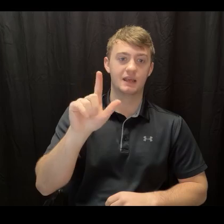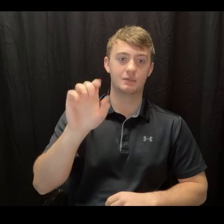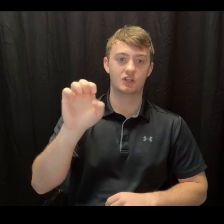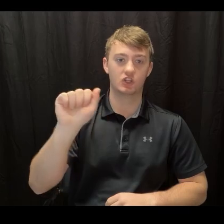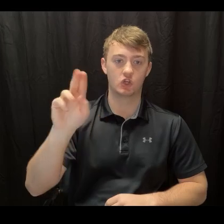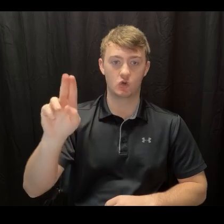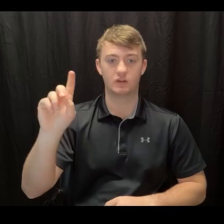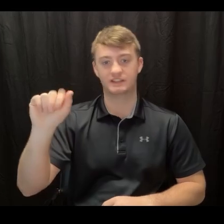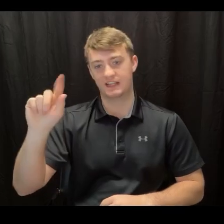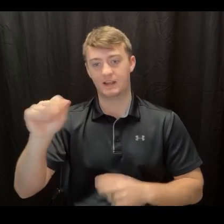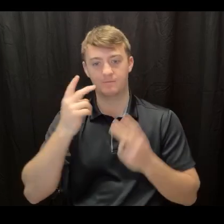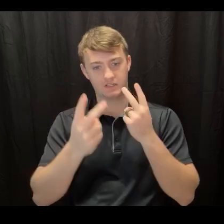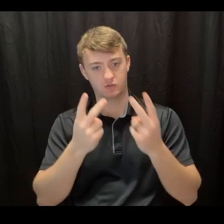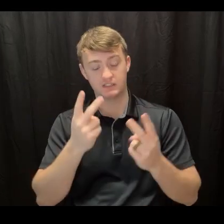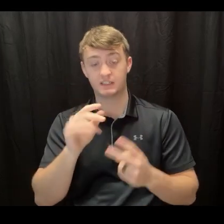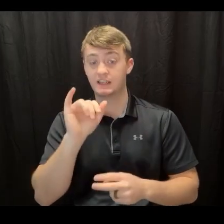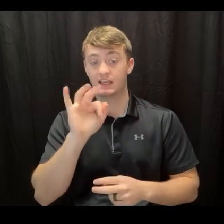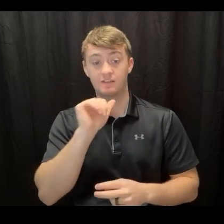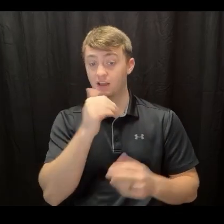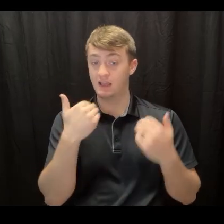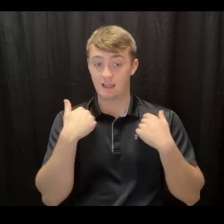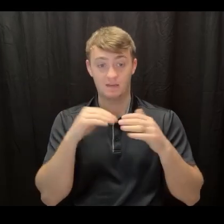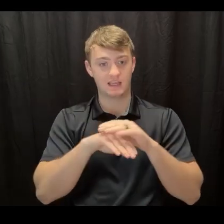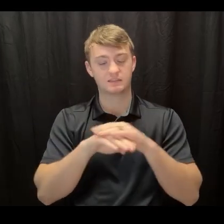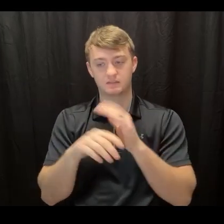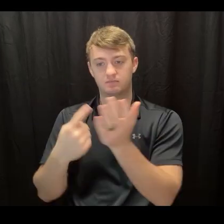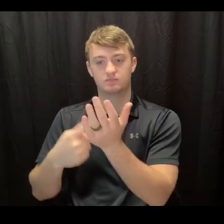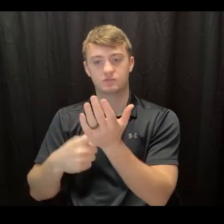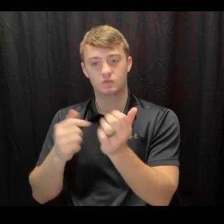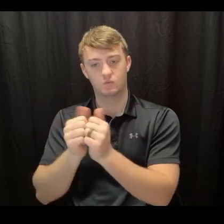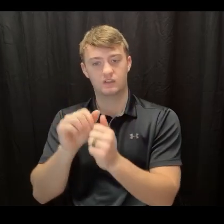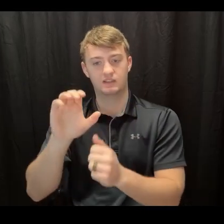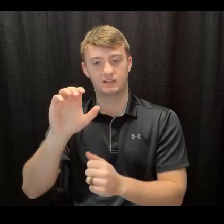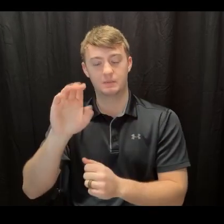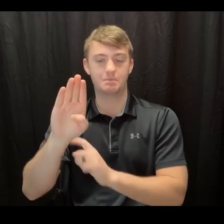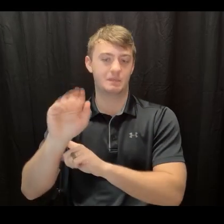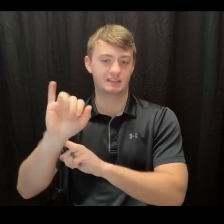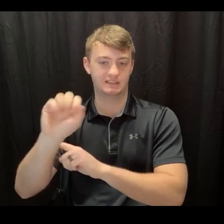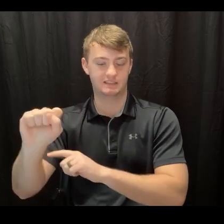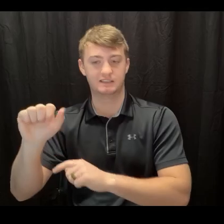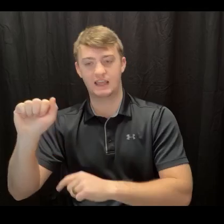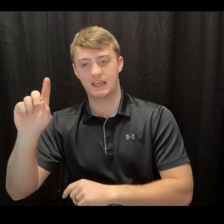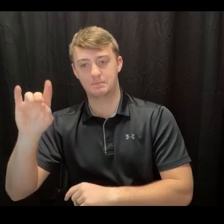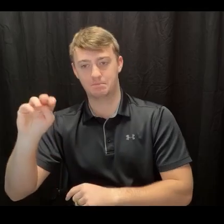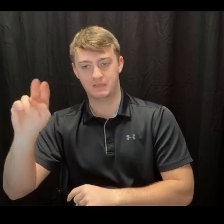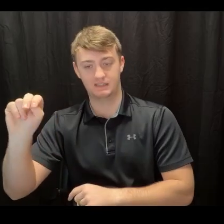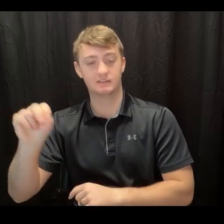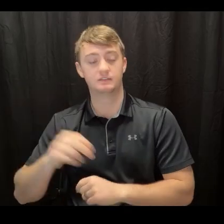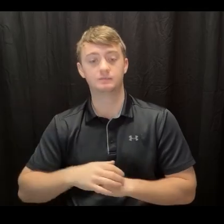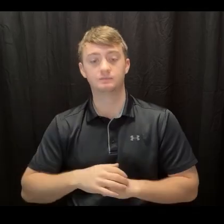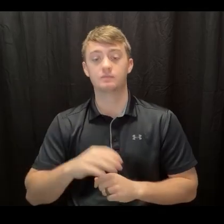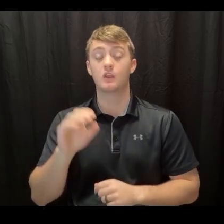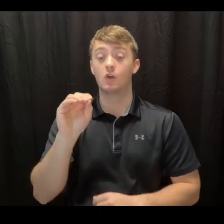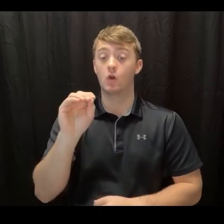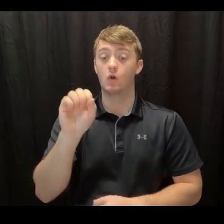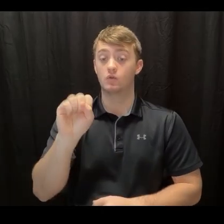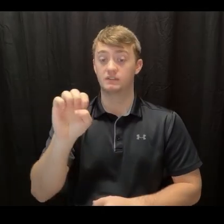data visualization. If you don't have access to this, talk to your cases administrator.